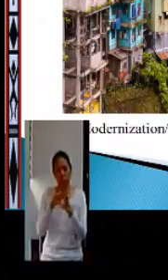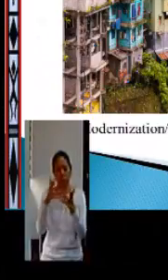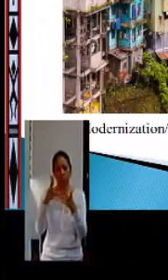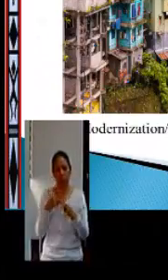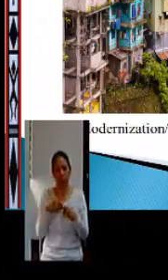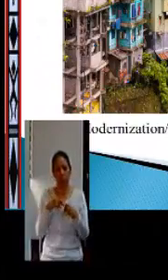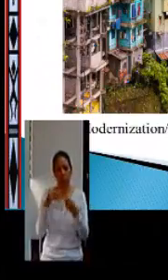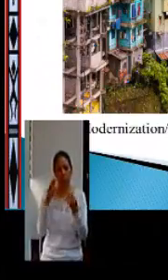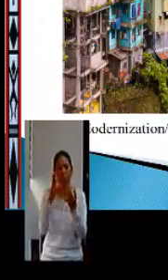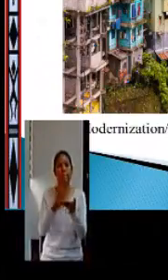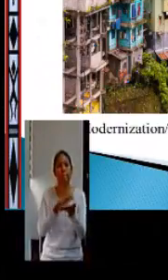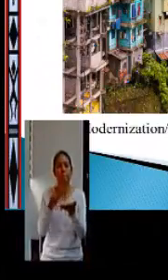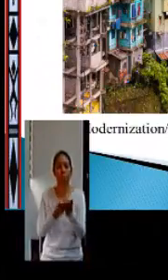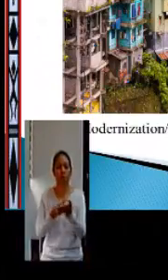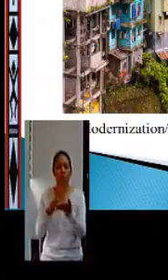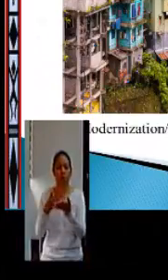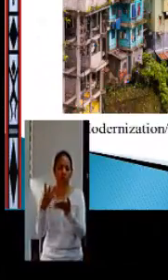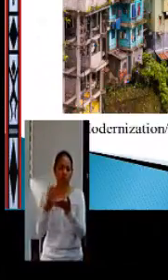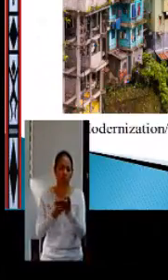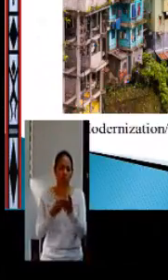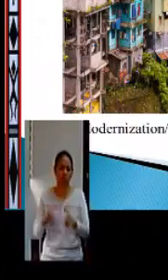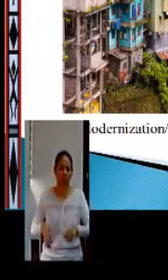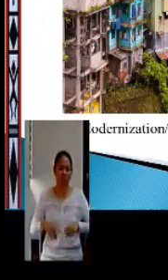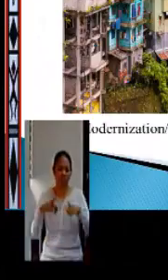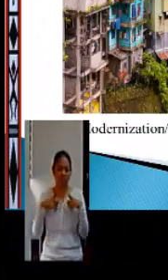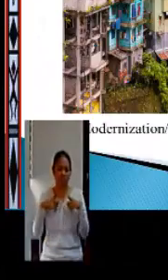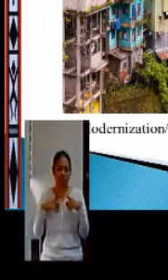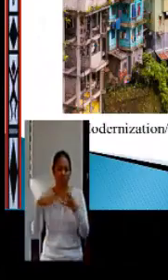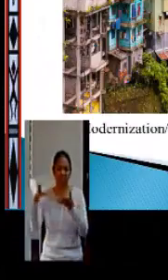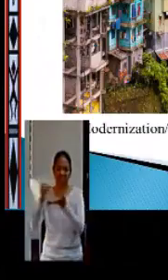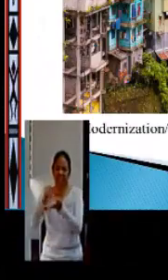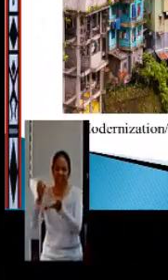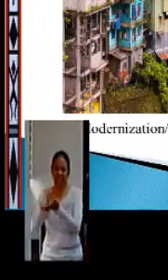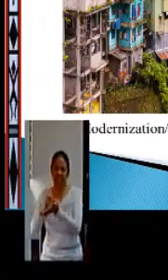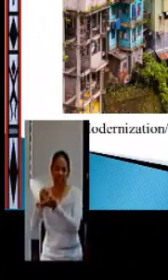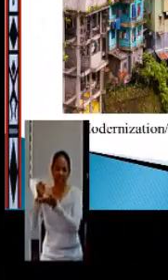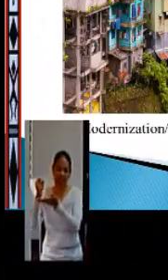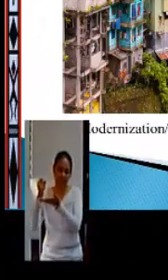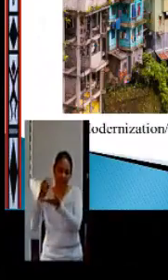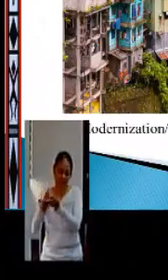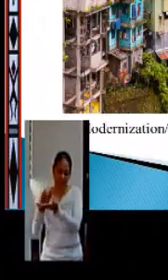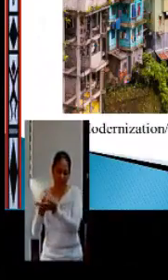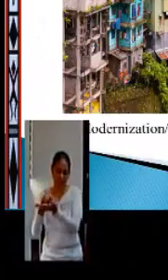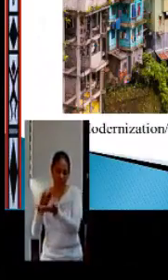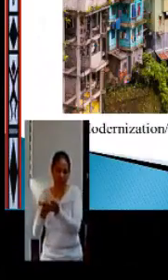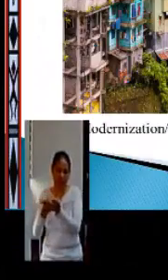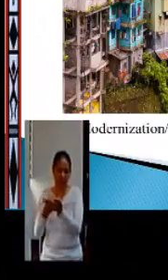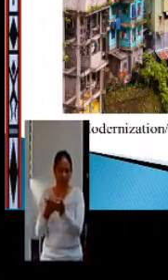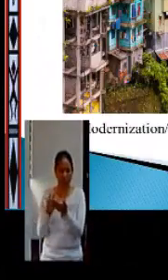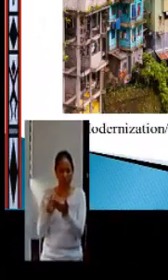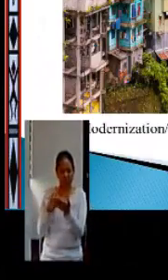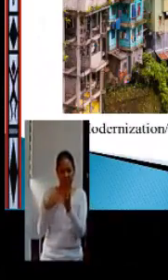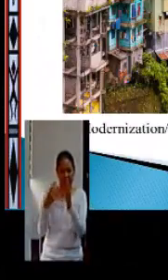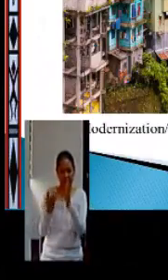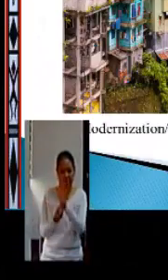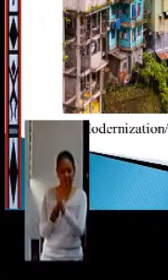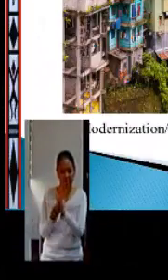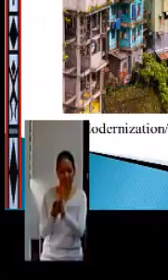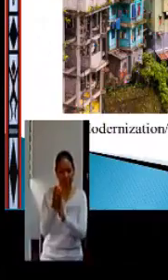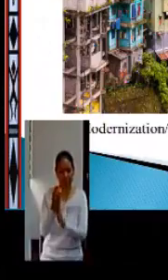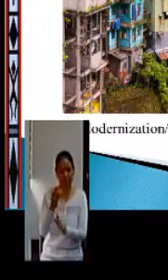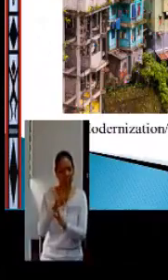life, they earn money. Ito na rin yung nagbibigay ng development na unregulated na mga